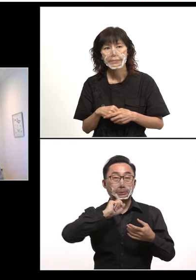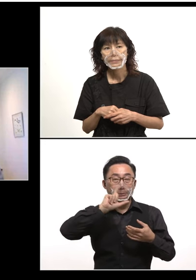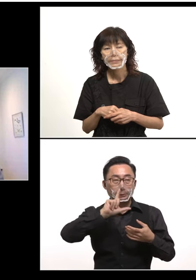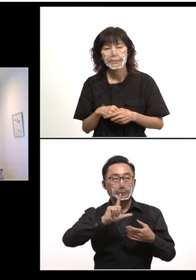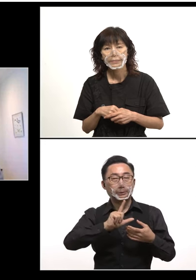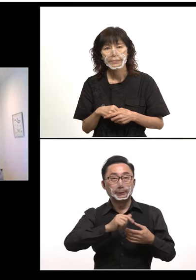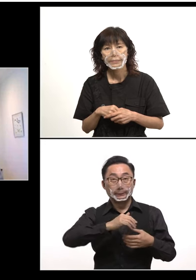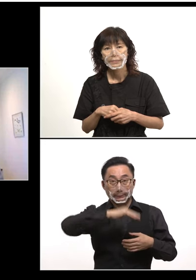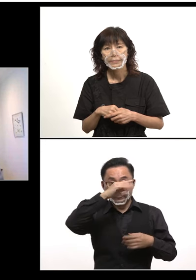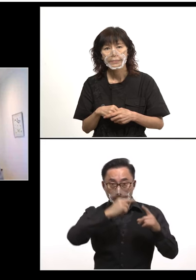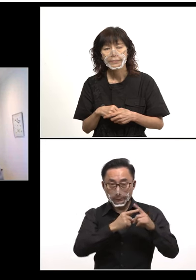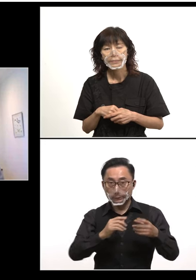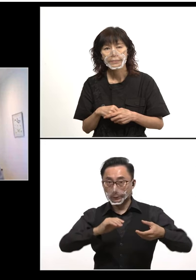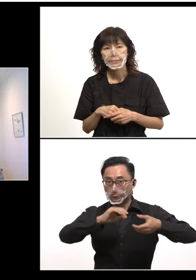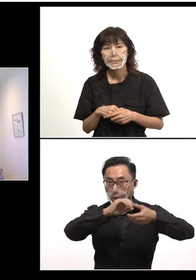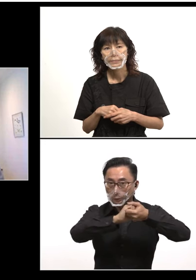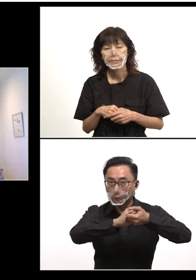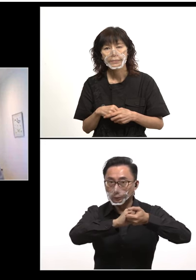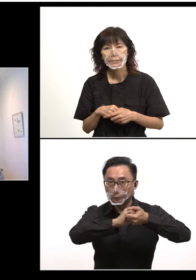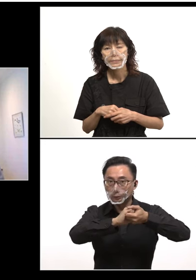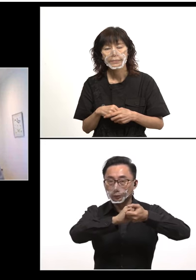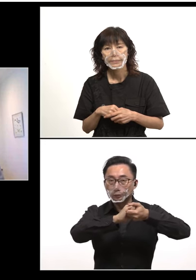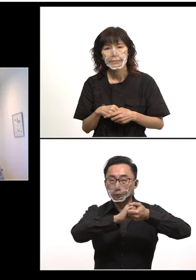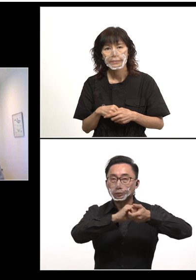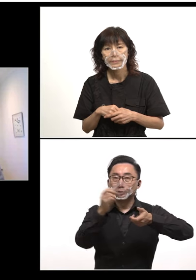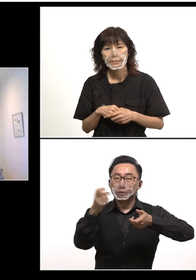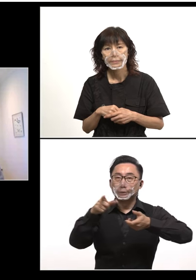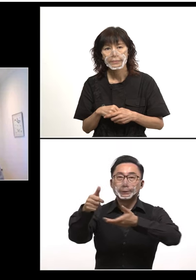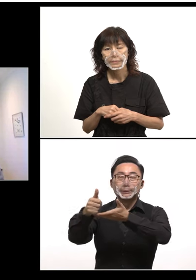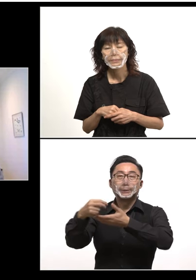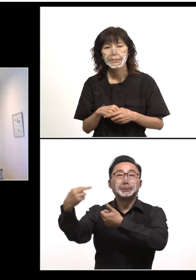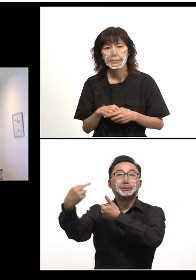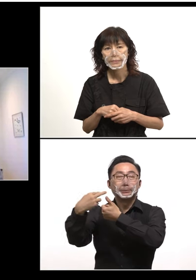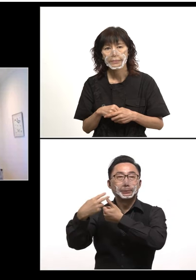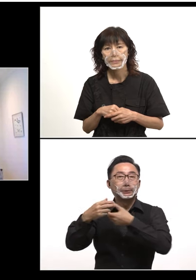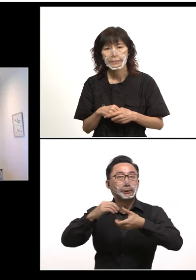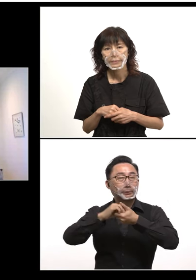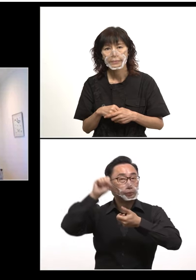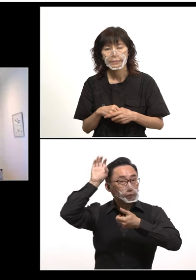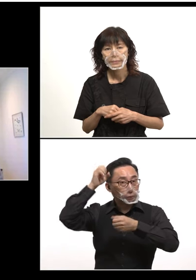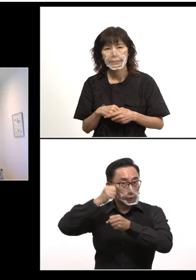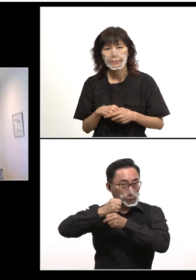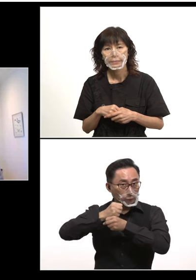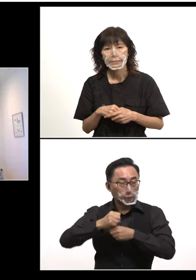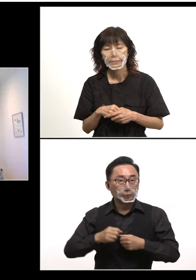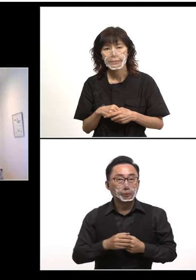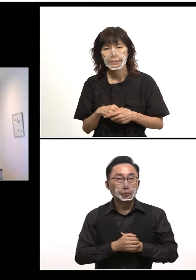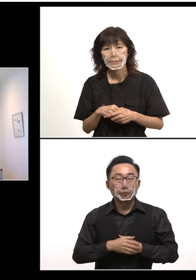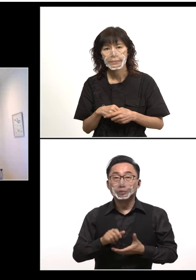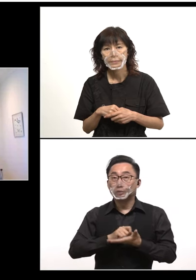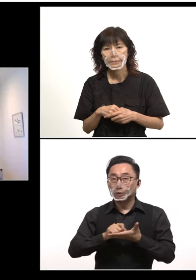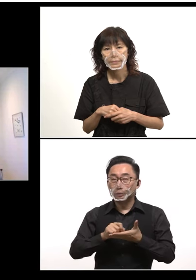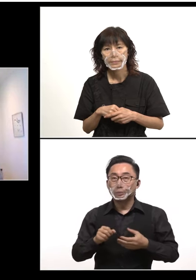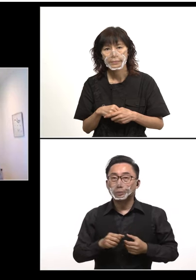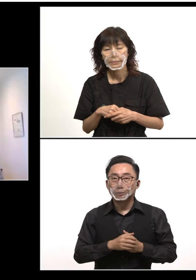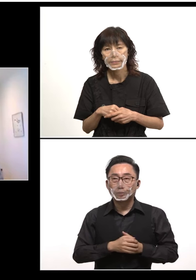leading that. It's called The Long Lie, and it will weave together stories and testimonies from people who care for